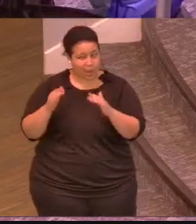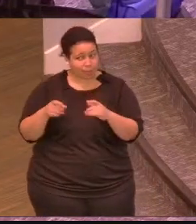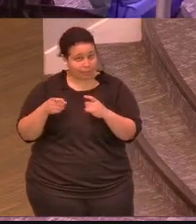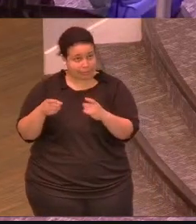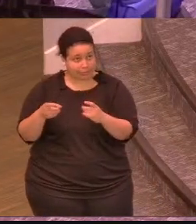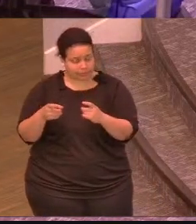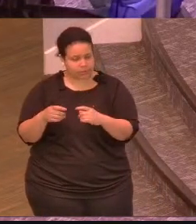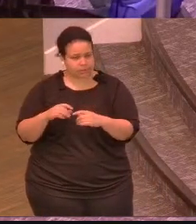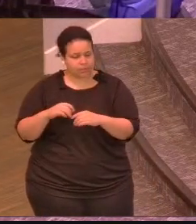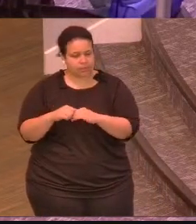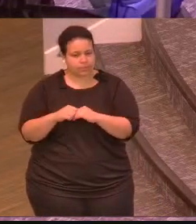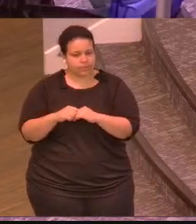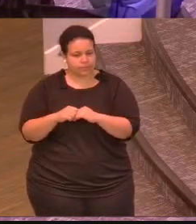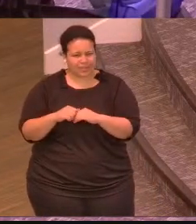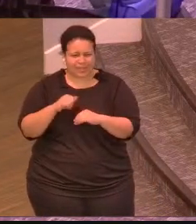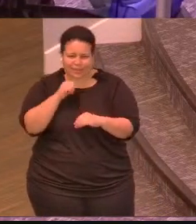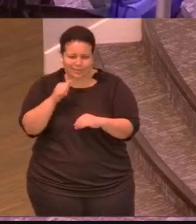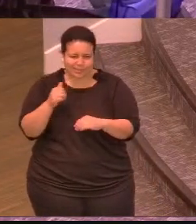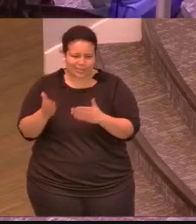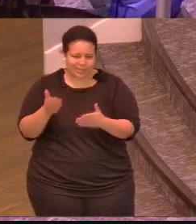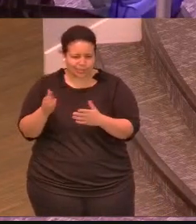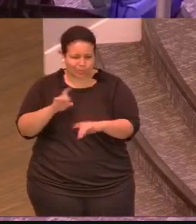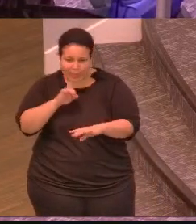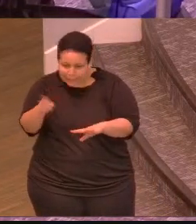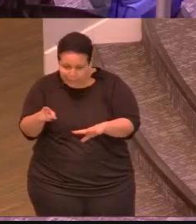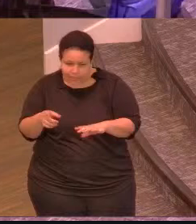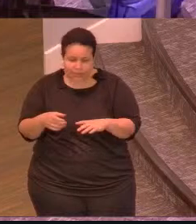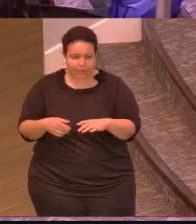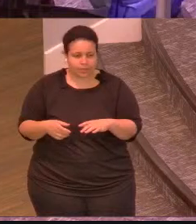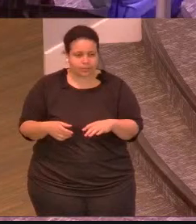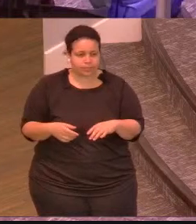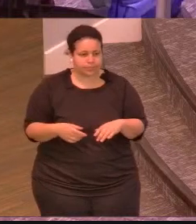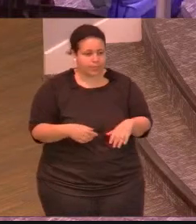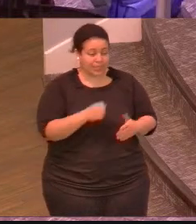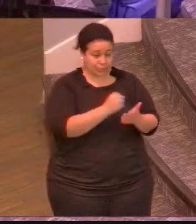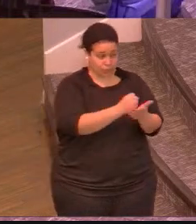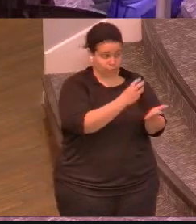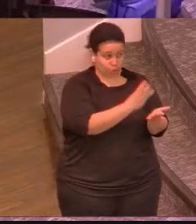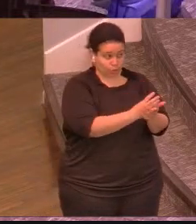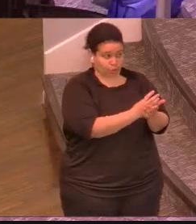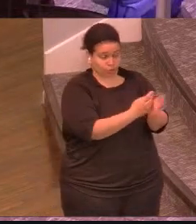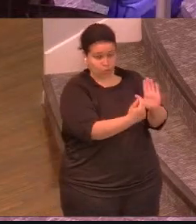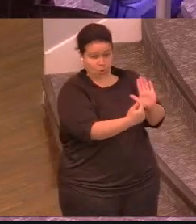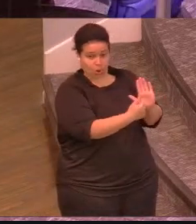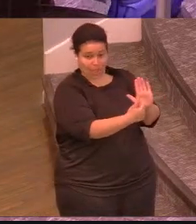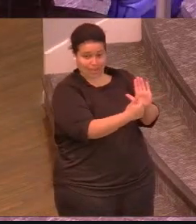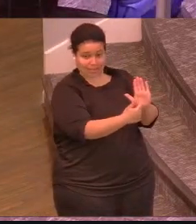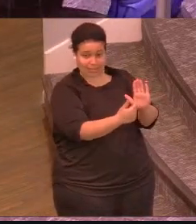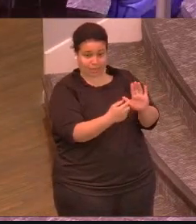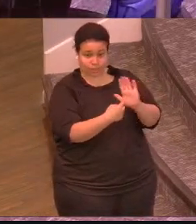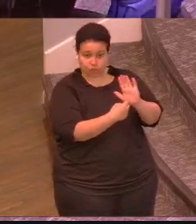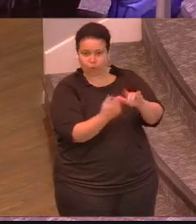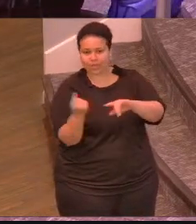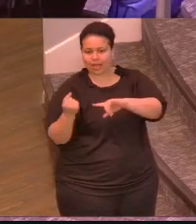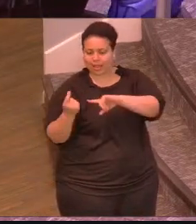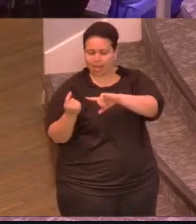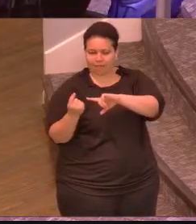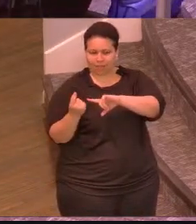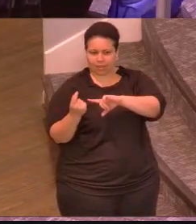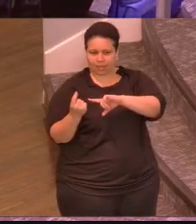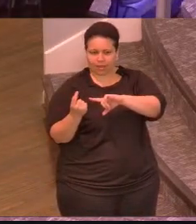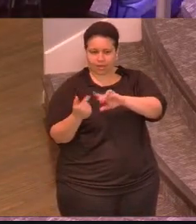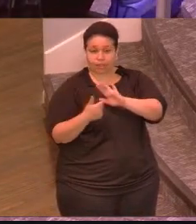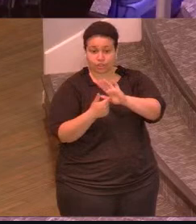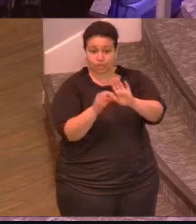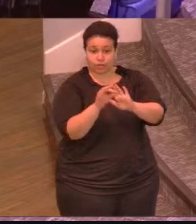That doesn't seem very practical, so. For instance, social workers right there, we have 11, and I can tell you that our